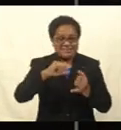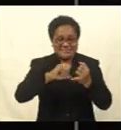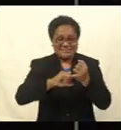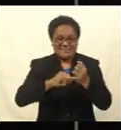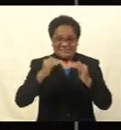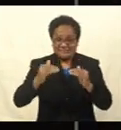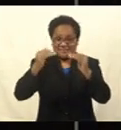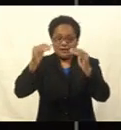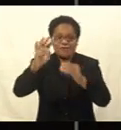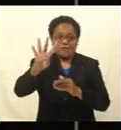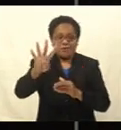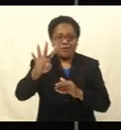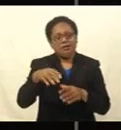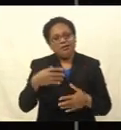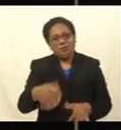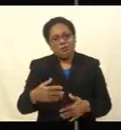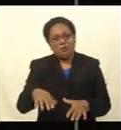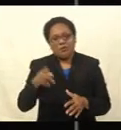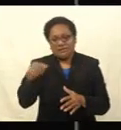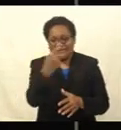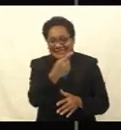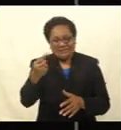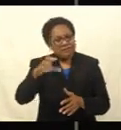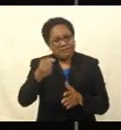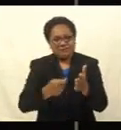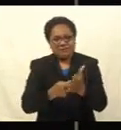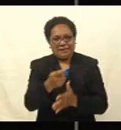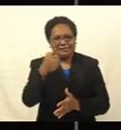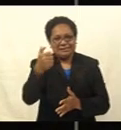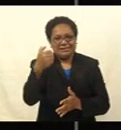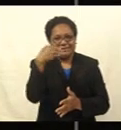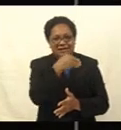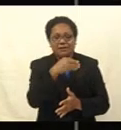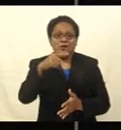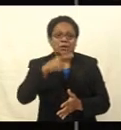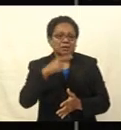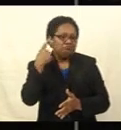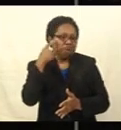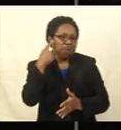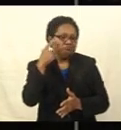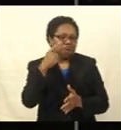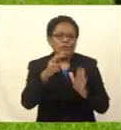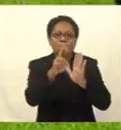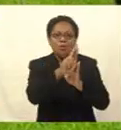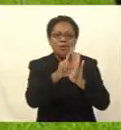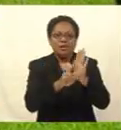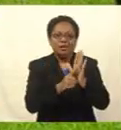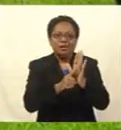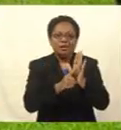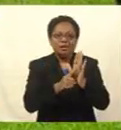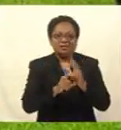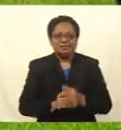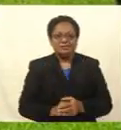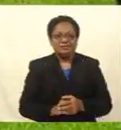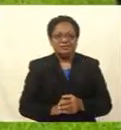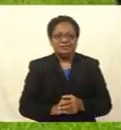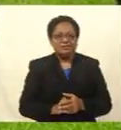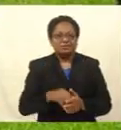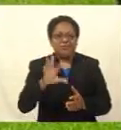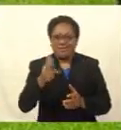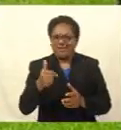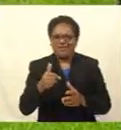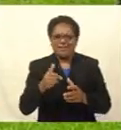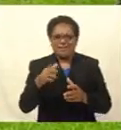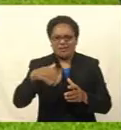been fined $600 each for failing to comply with the Public Health Act. They appeared in a special magistrate